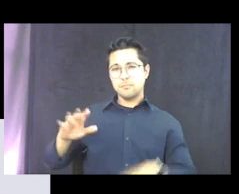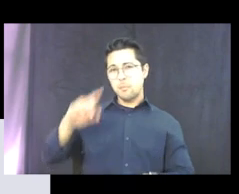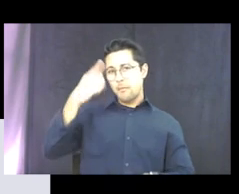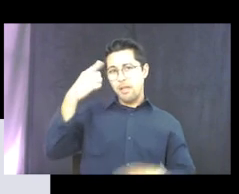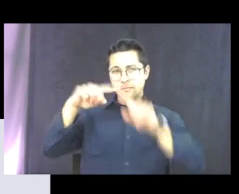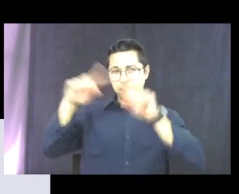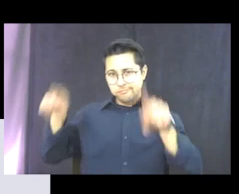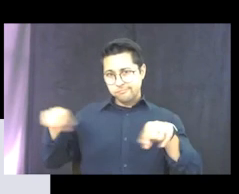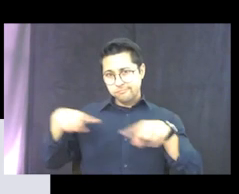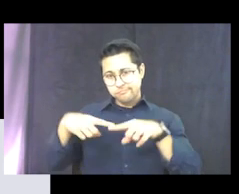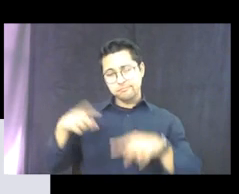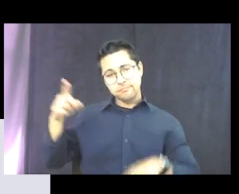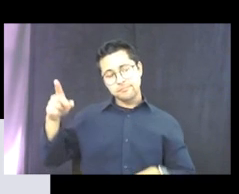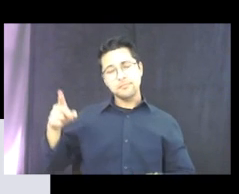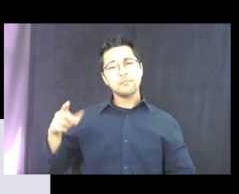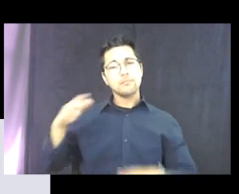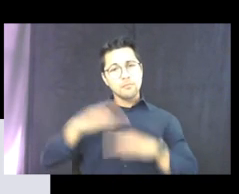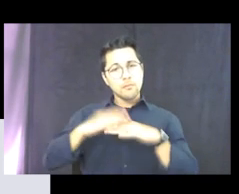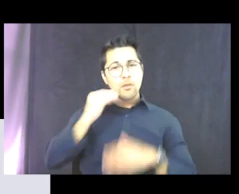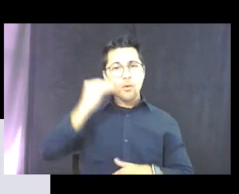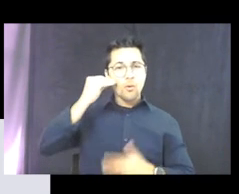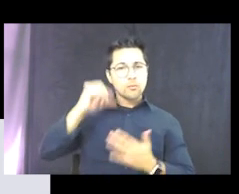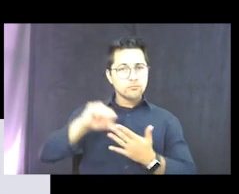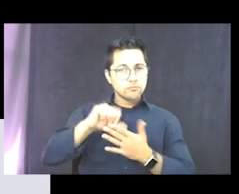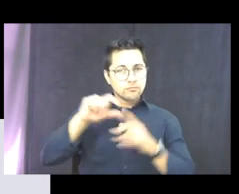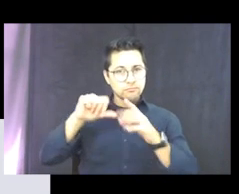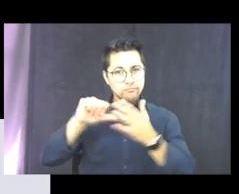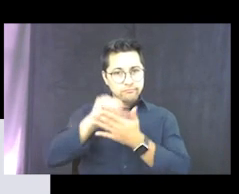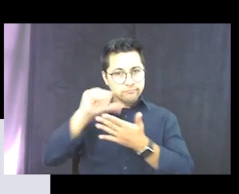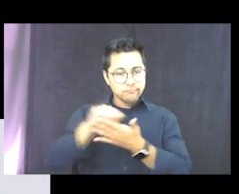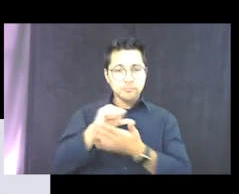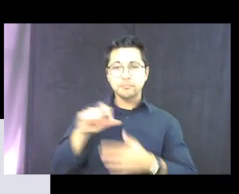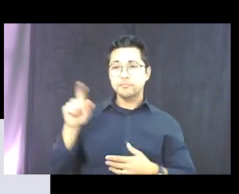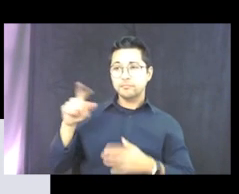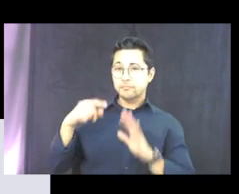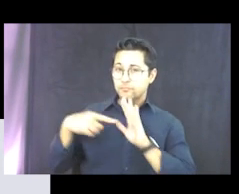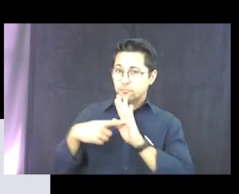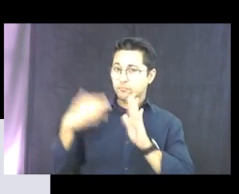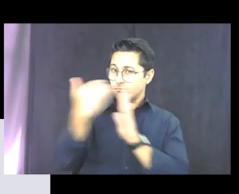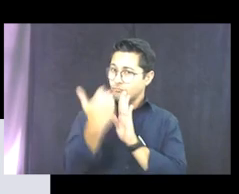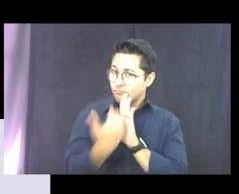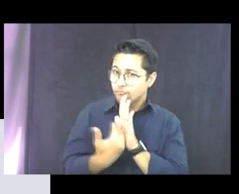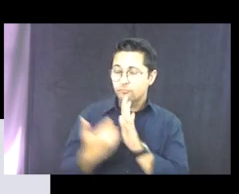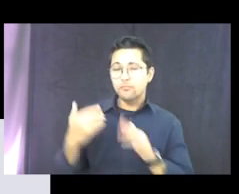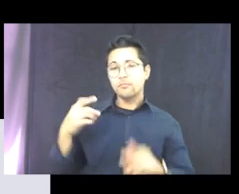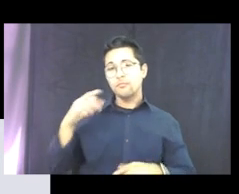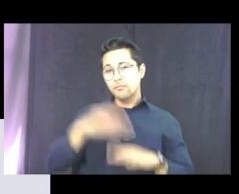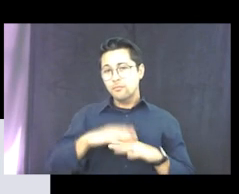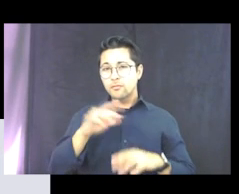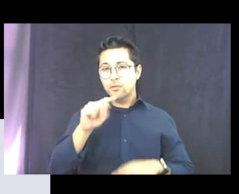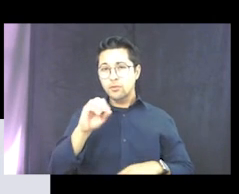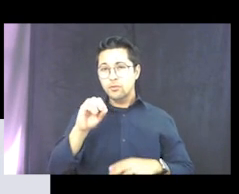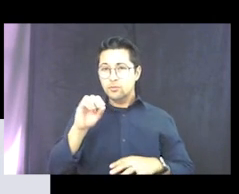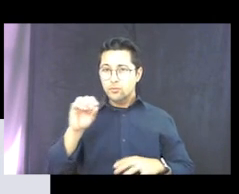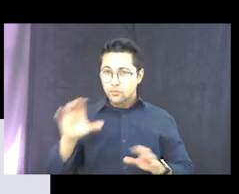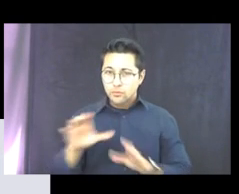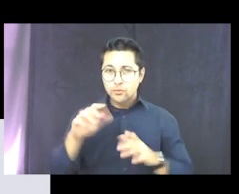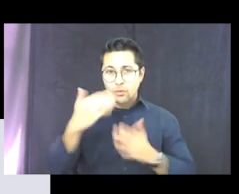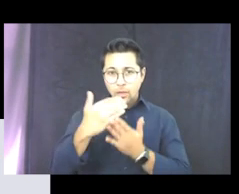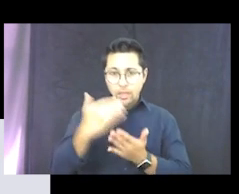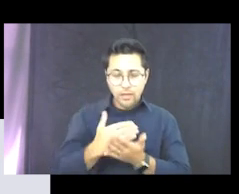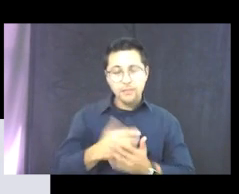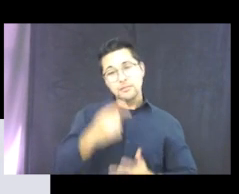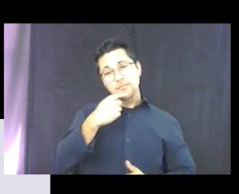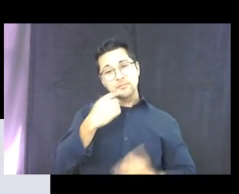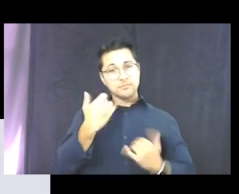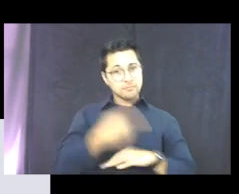box located on the home screen of the phone. It lists items that are on the person's to-do list based upon the days. It